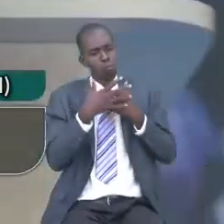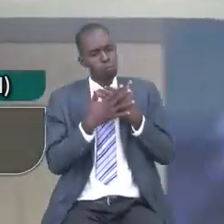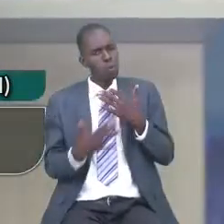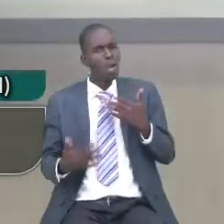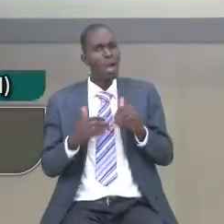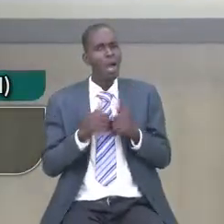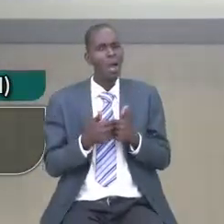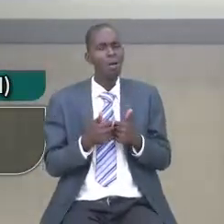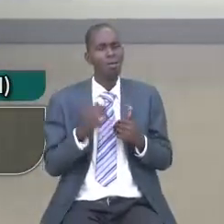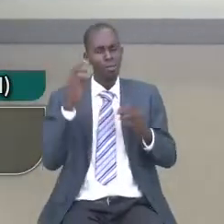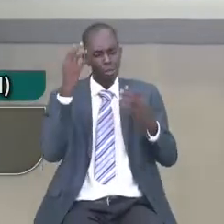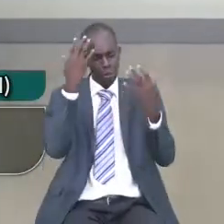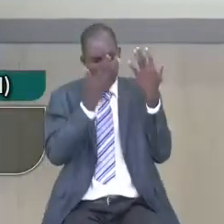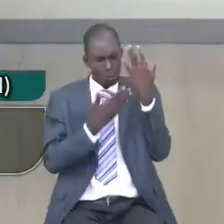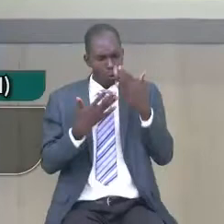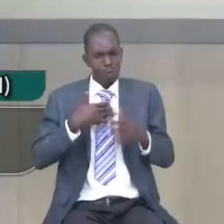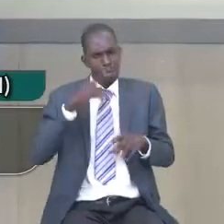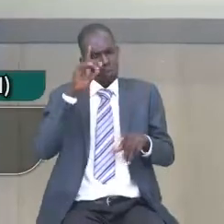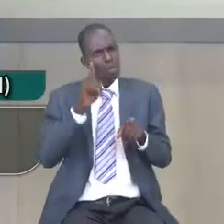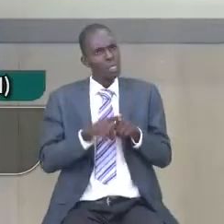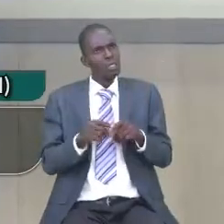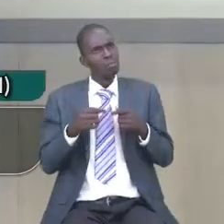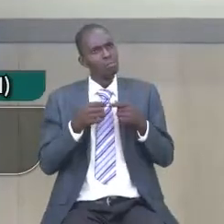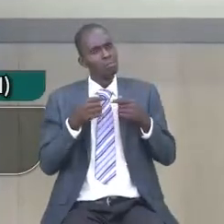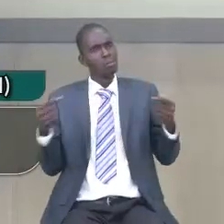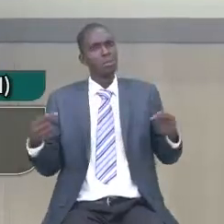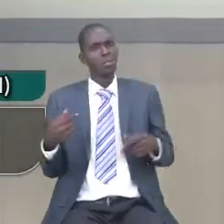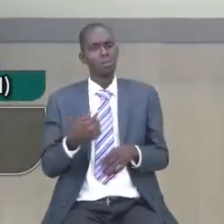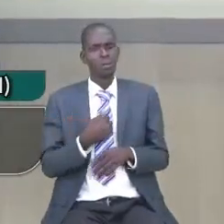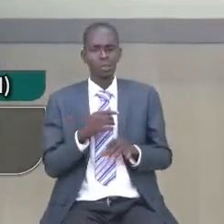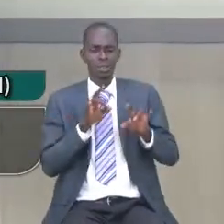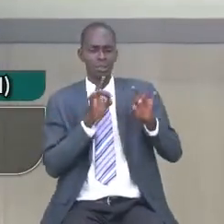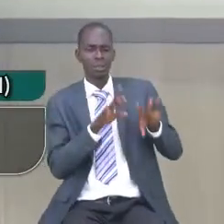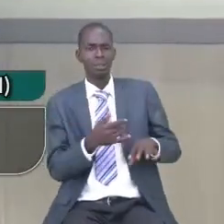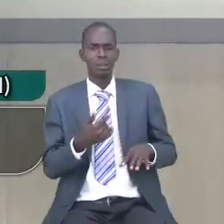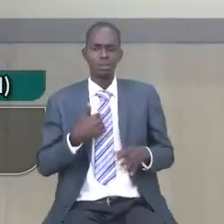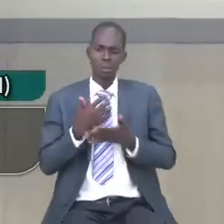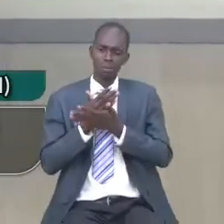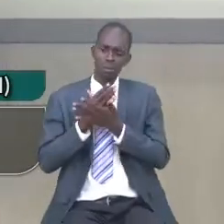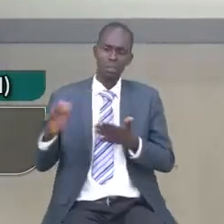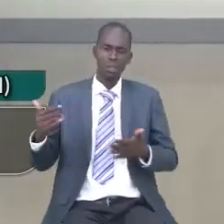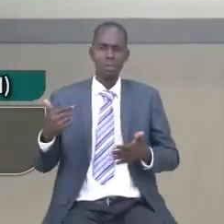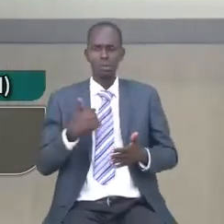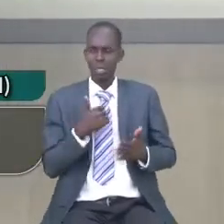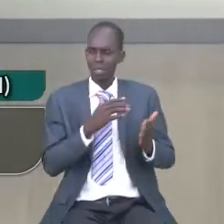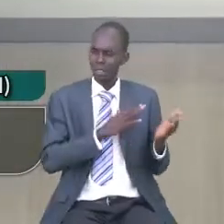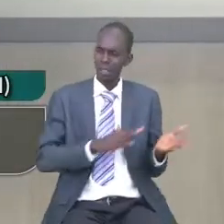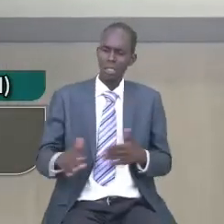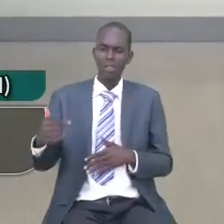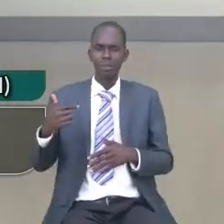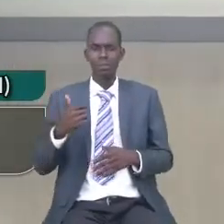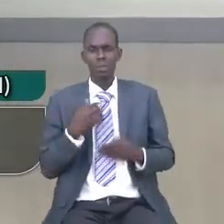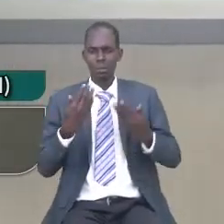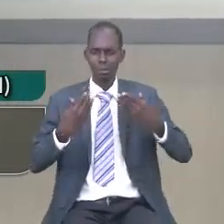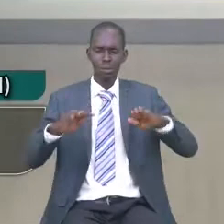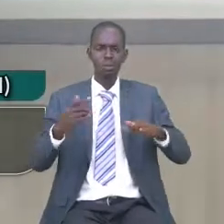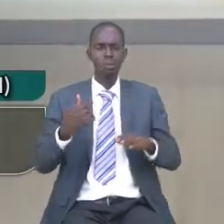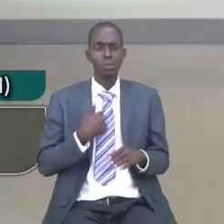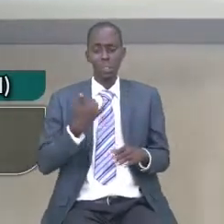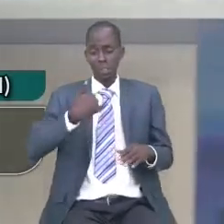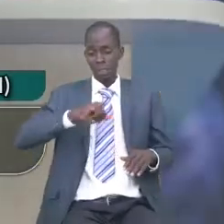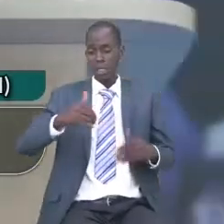separate me, jerk me out of my roots? How could they uproot me like that? He was still bleeding,